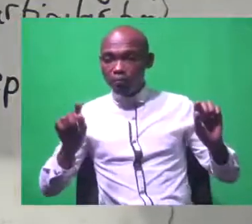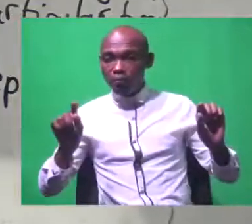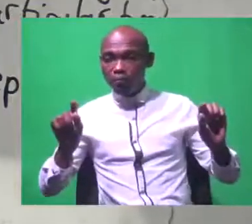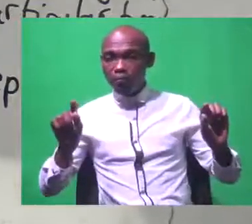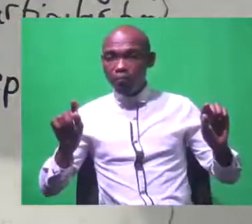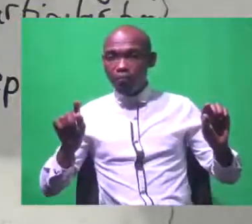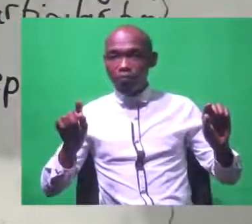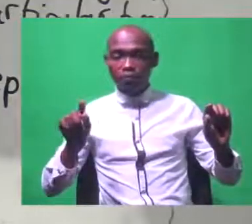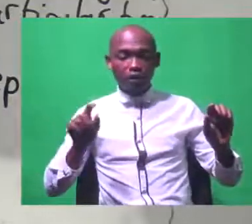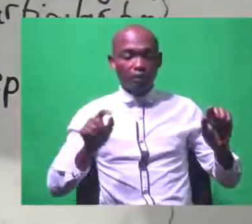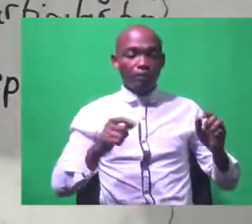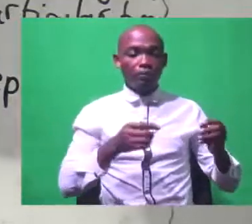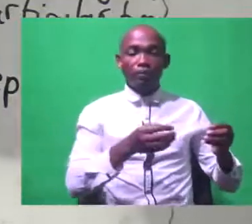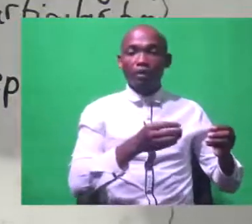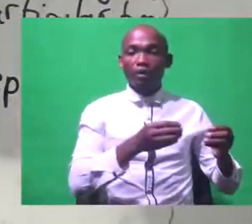of economic